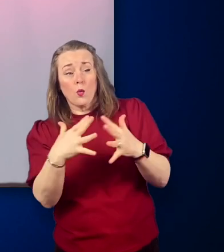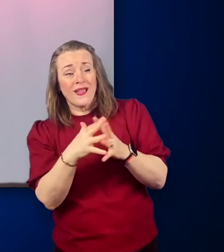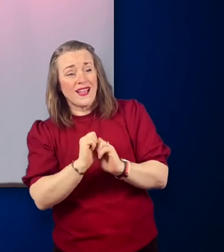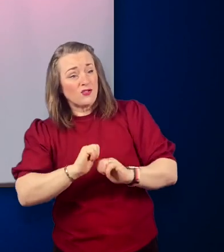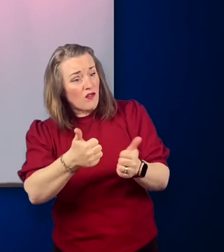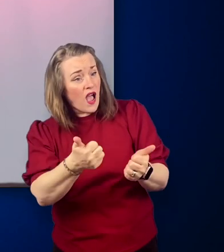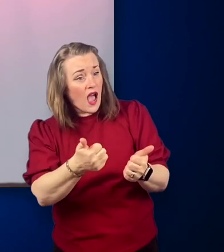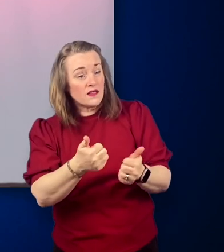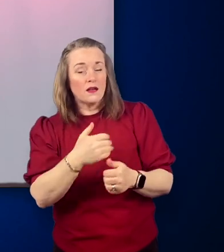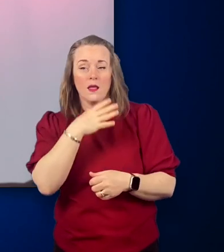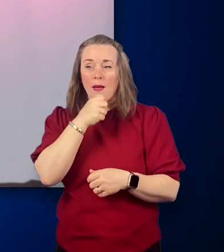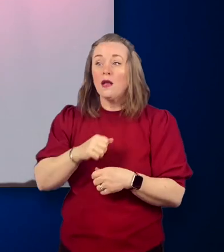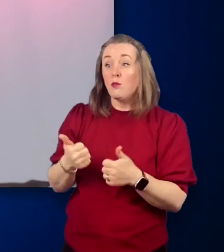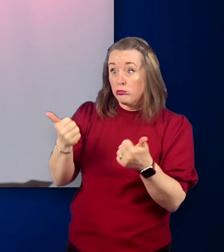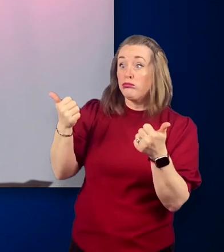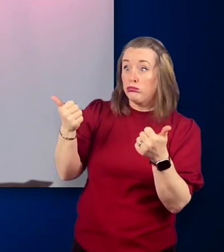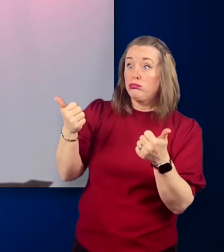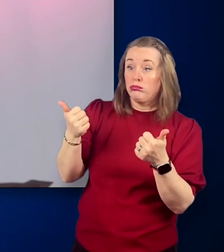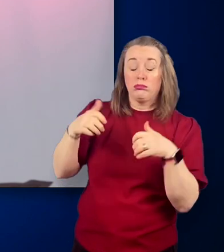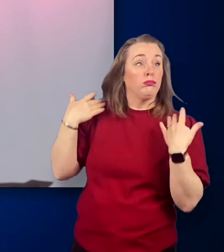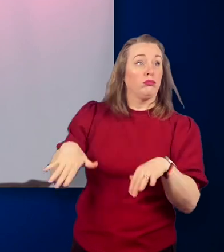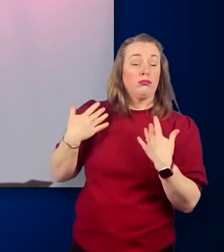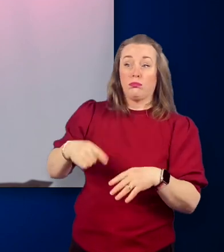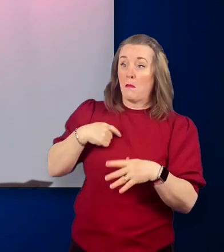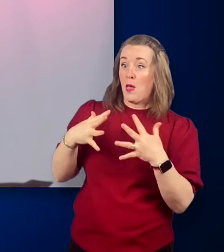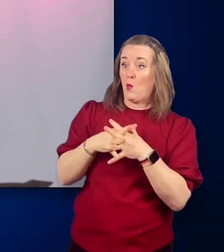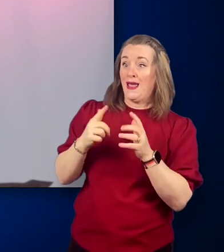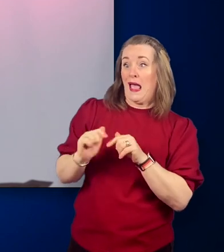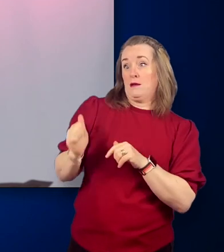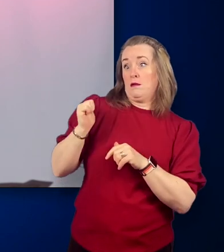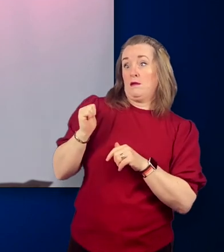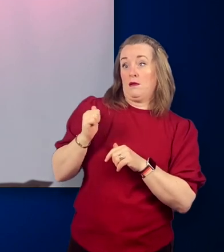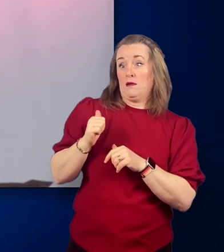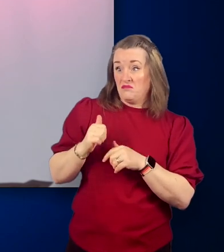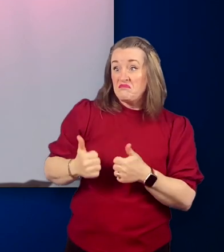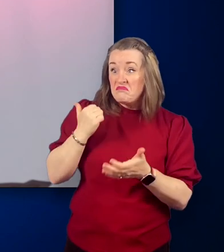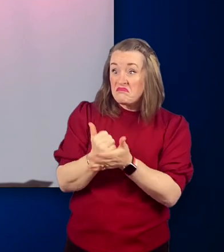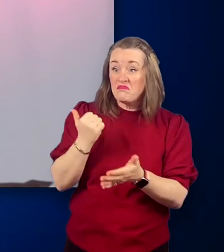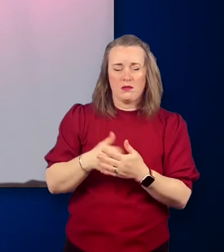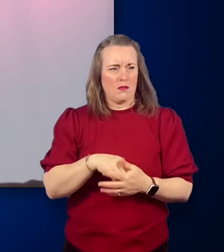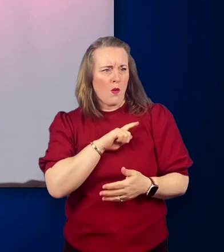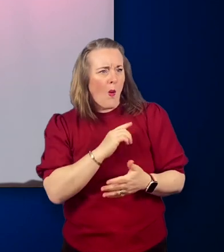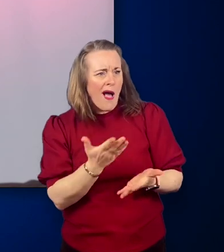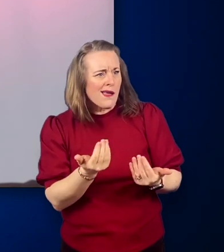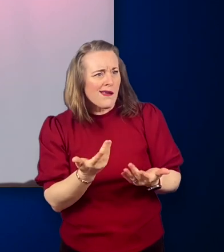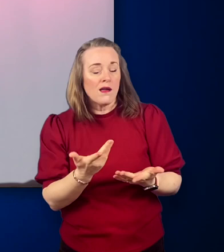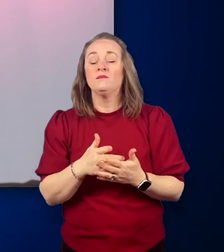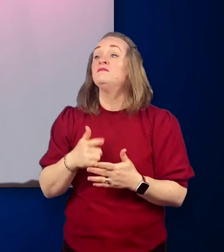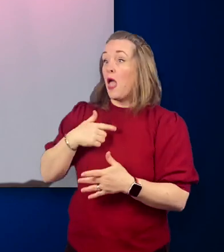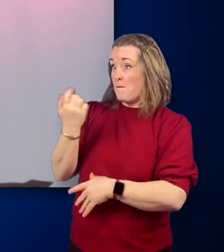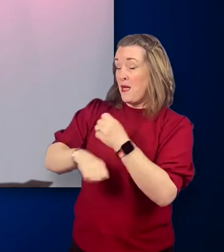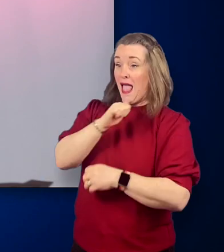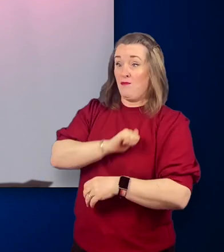weekend?" And the guy said, "It was amazing." He said, "Why? What was amazing?" He said, "I became a Christian." He